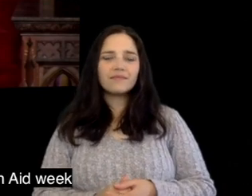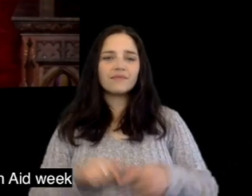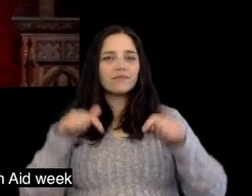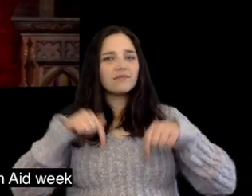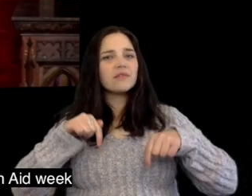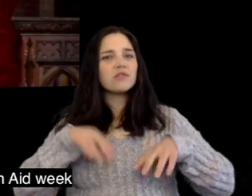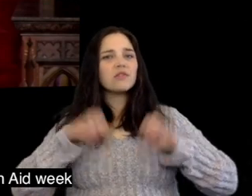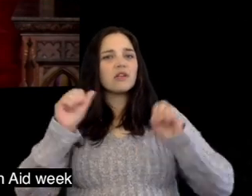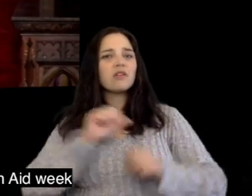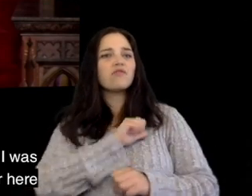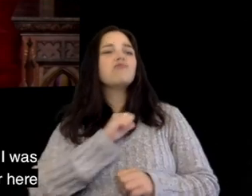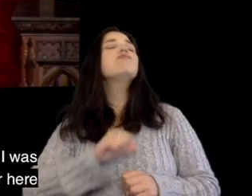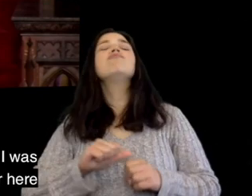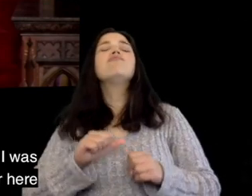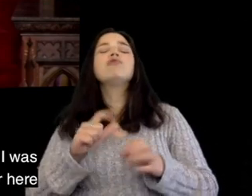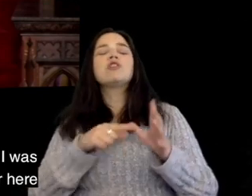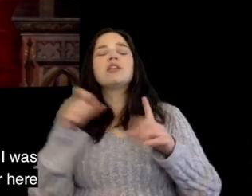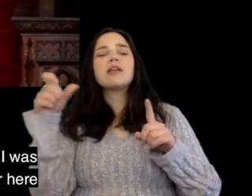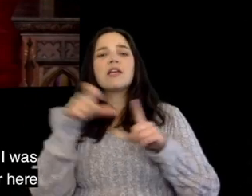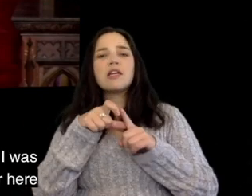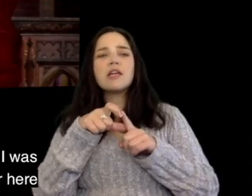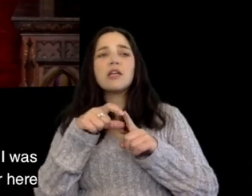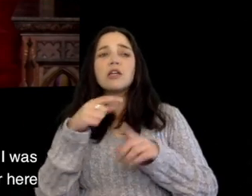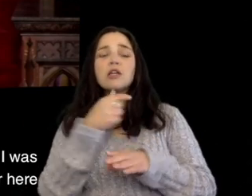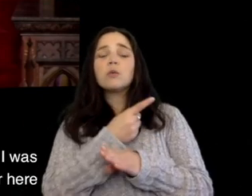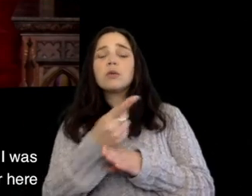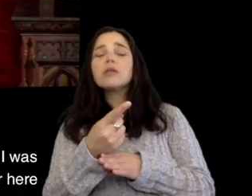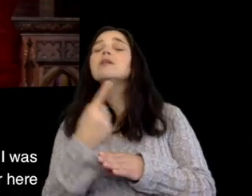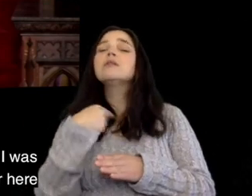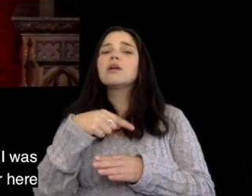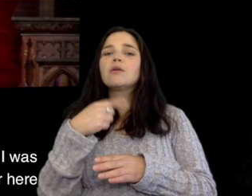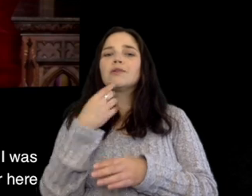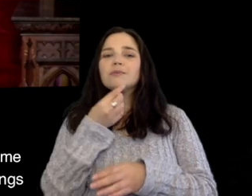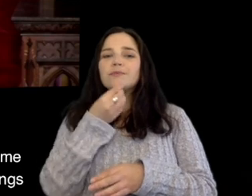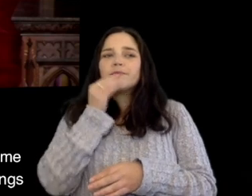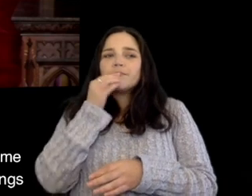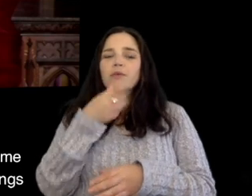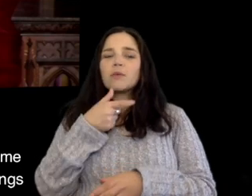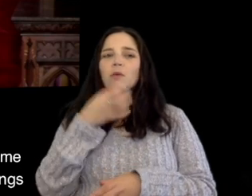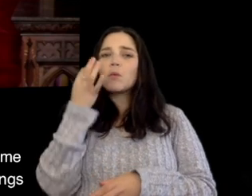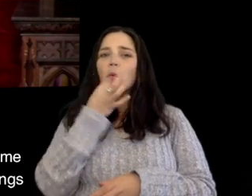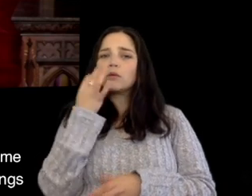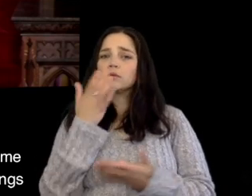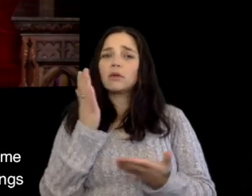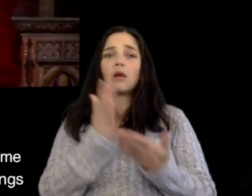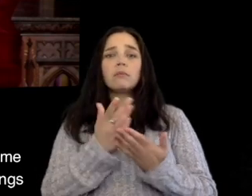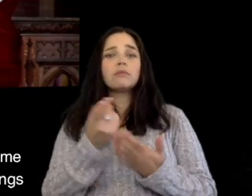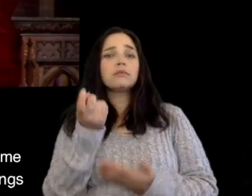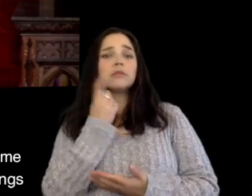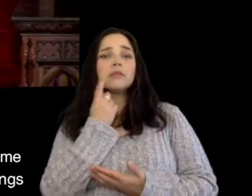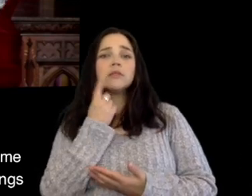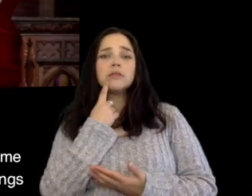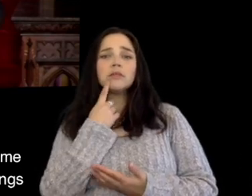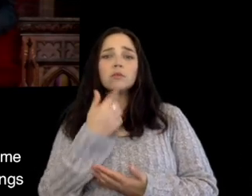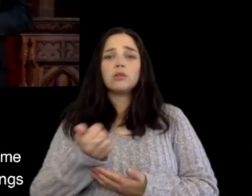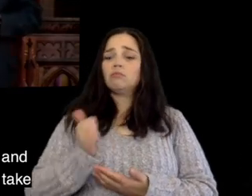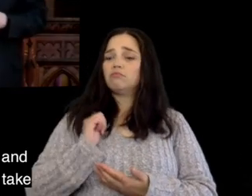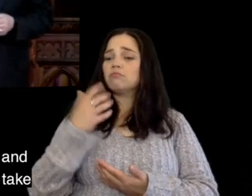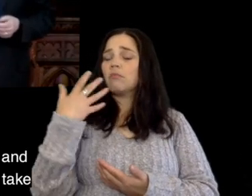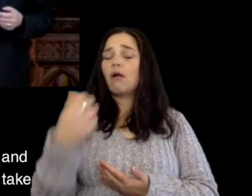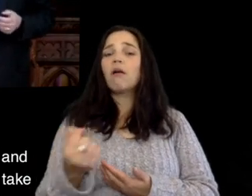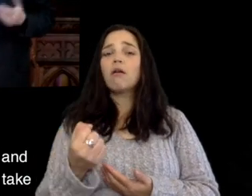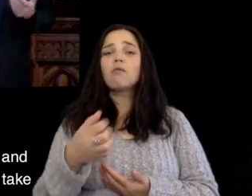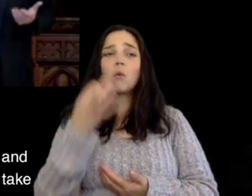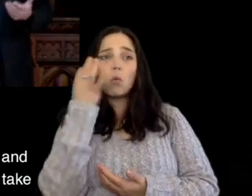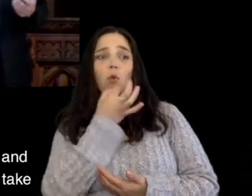This is the start of Christian Aid Week, and I'm just struck as I was sipping from my water here how easily we assume that we have got